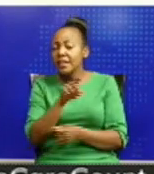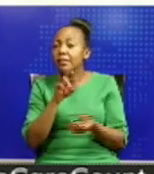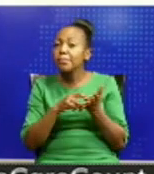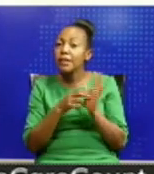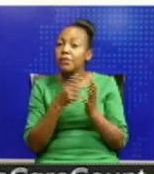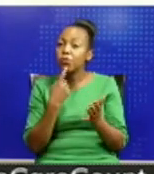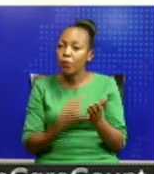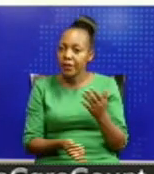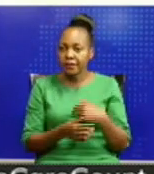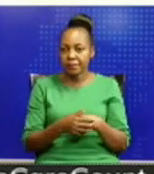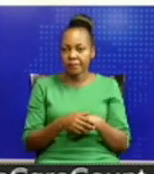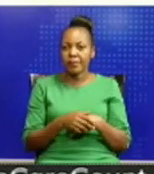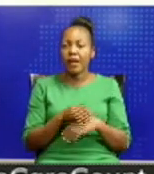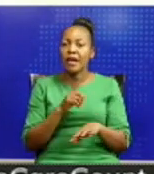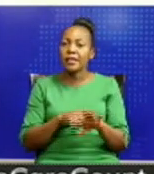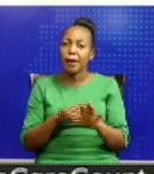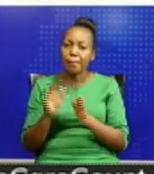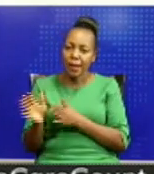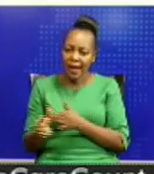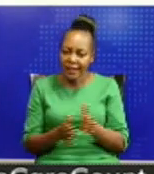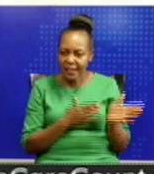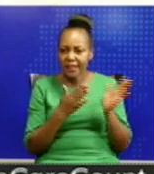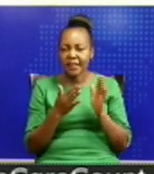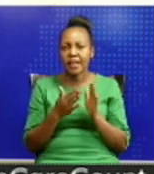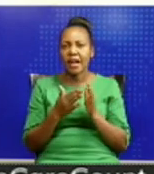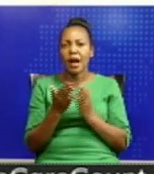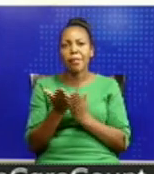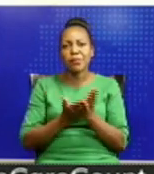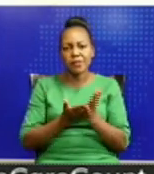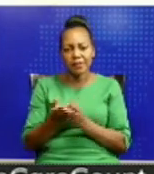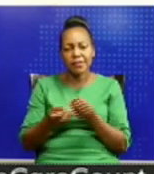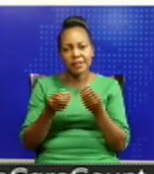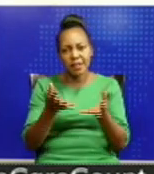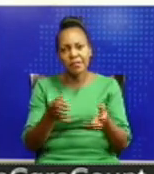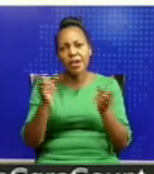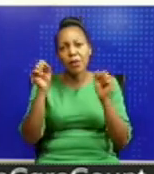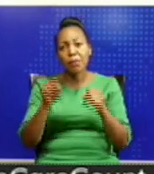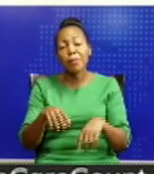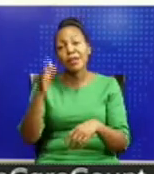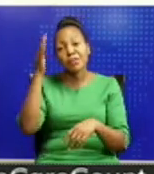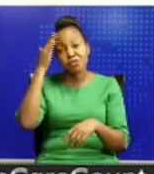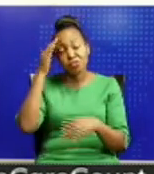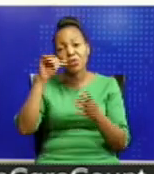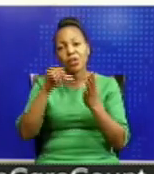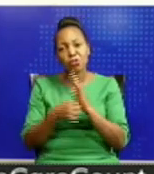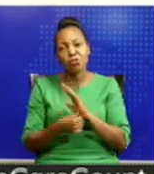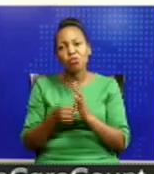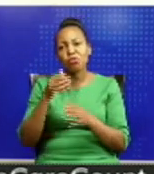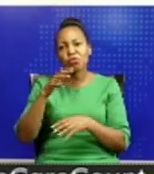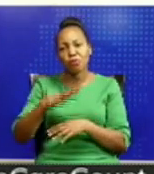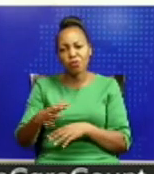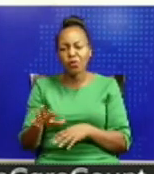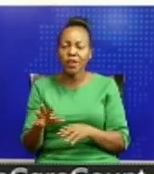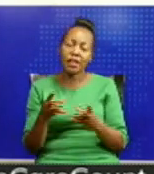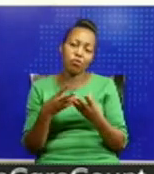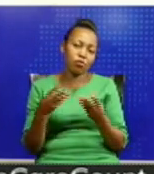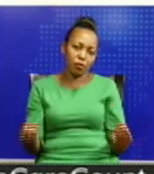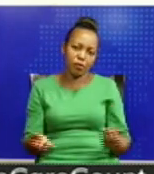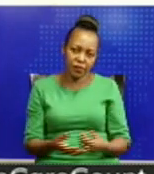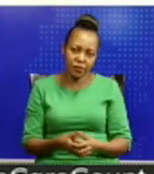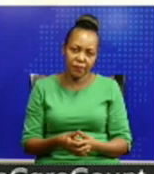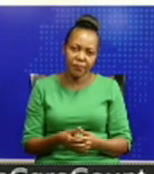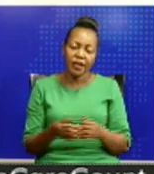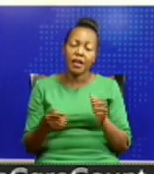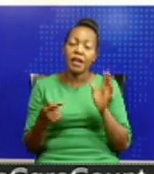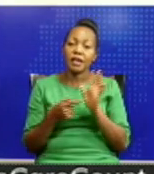mean? When we are planning about infrastructure, we need to recognize that the issue of water is well catered for.